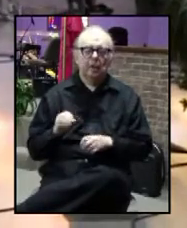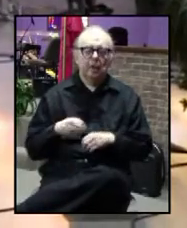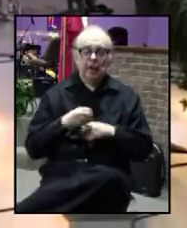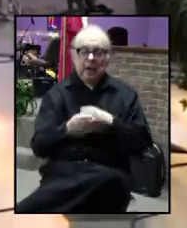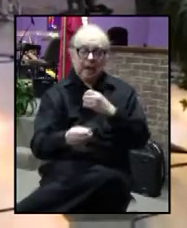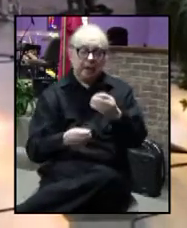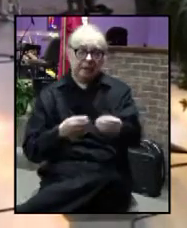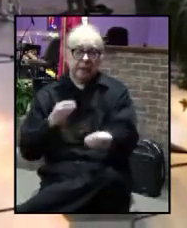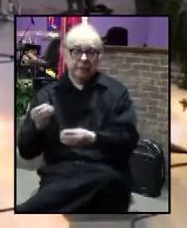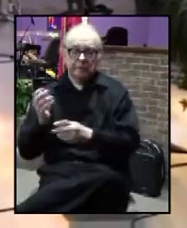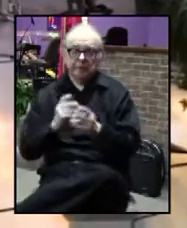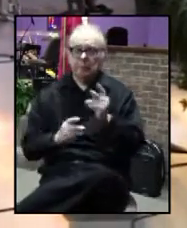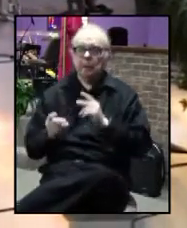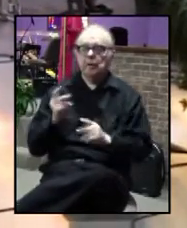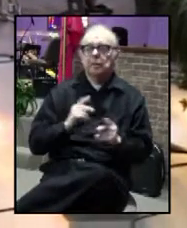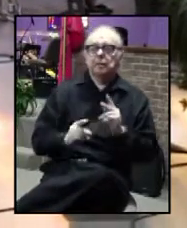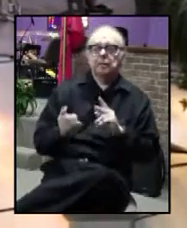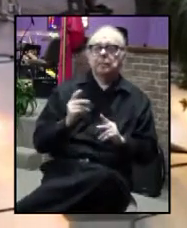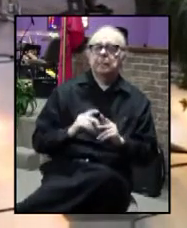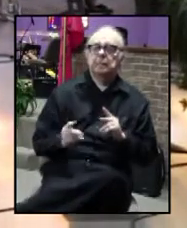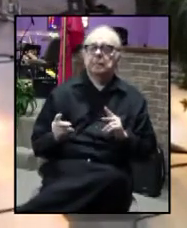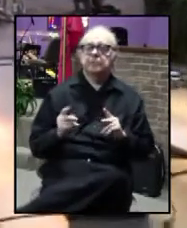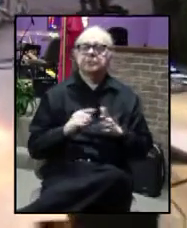hand them out to people.